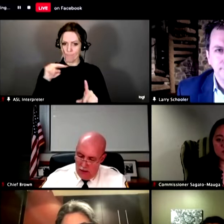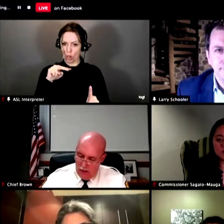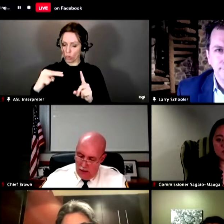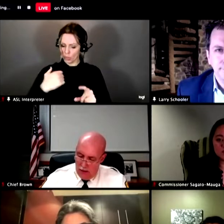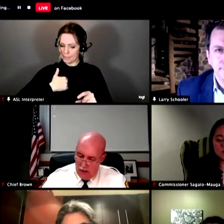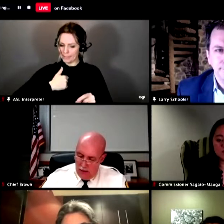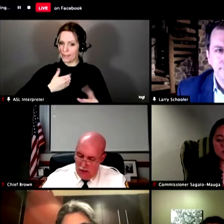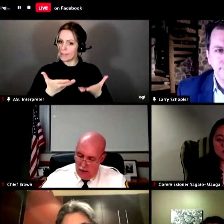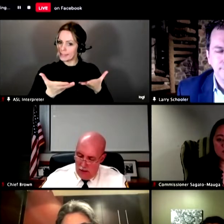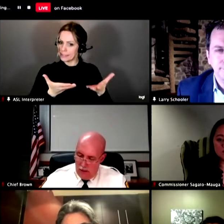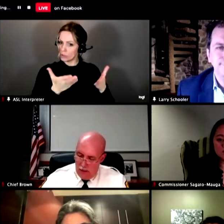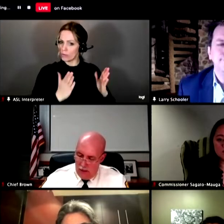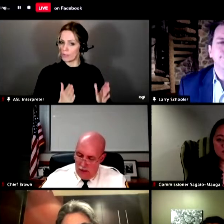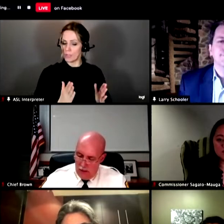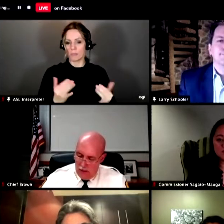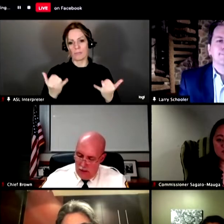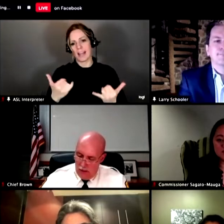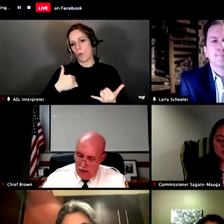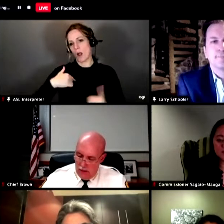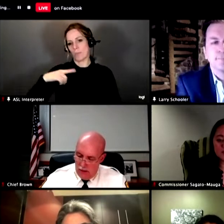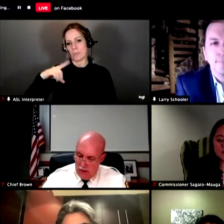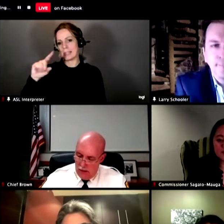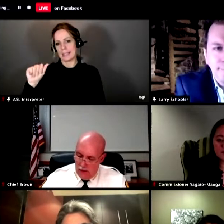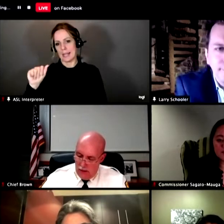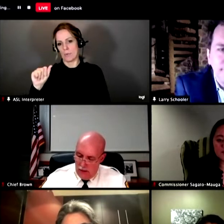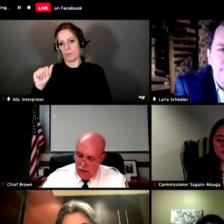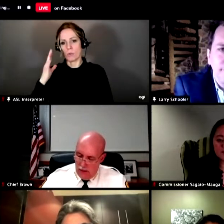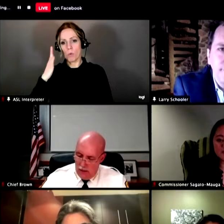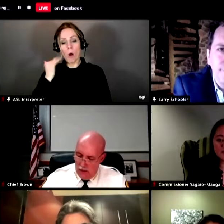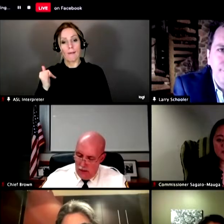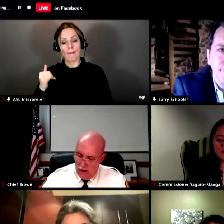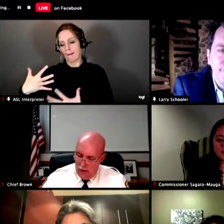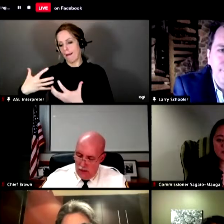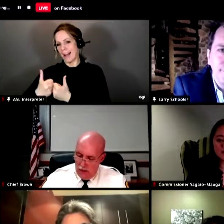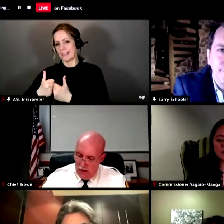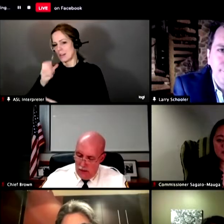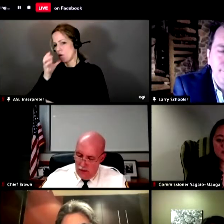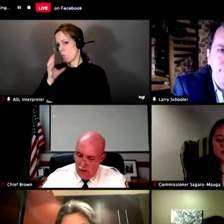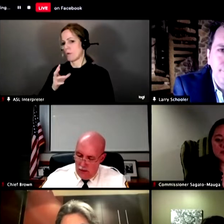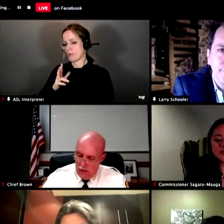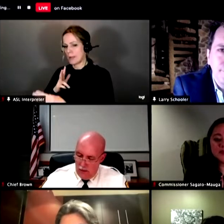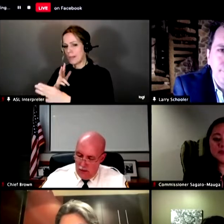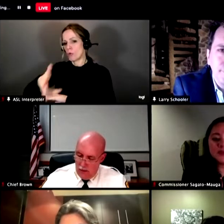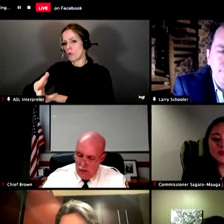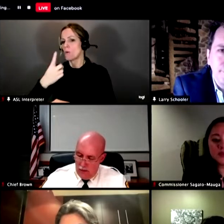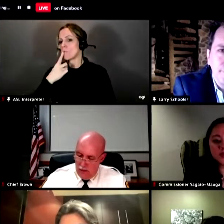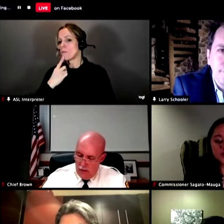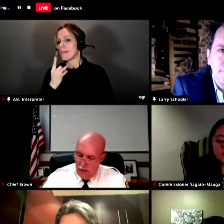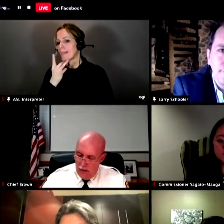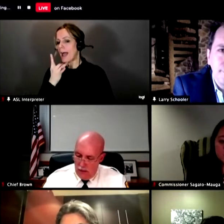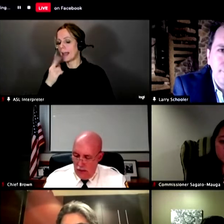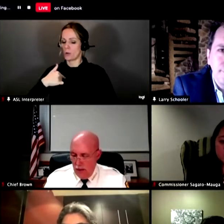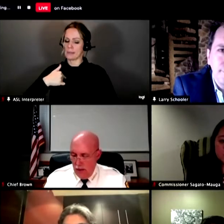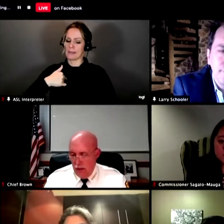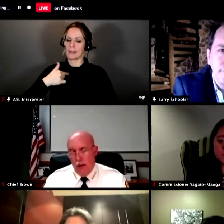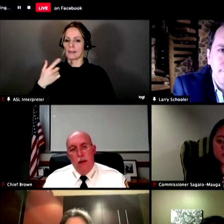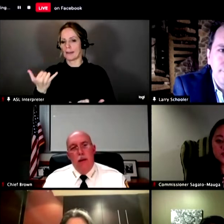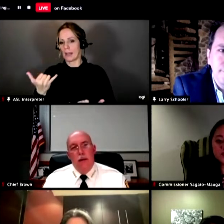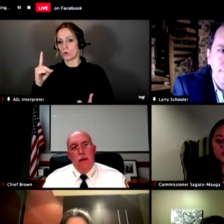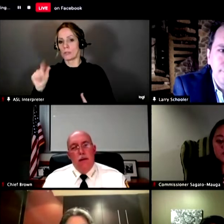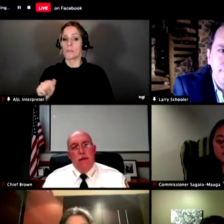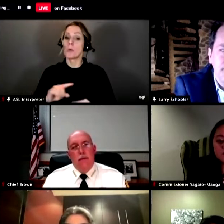accident where a lady ran a red light. But I would like to see them, because I've had incidents last year, and then